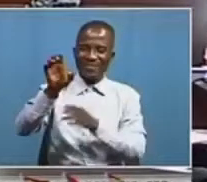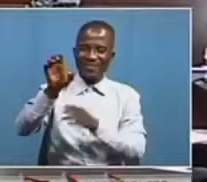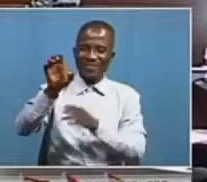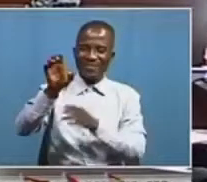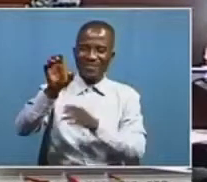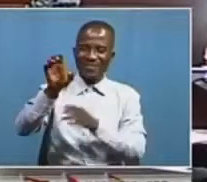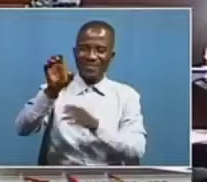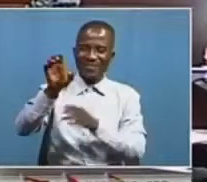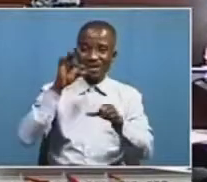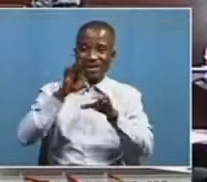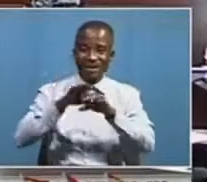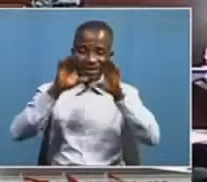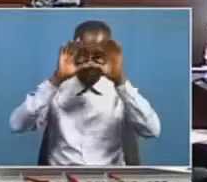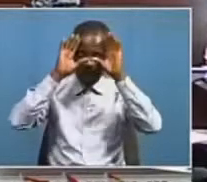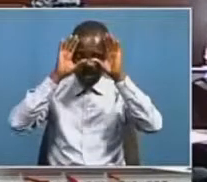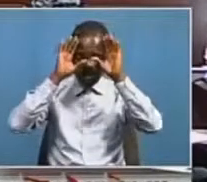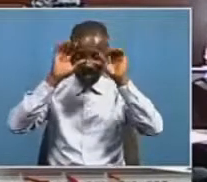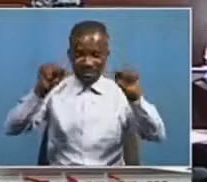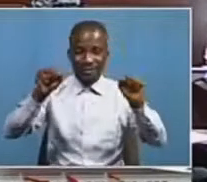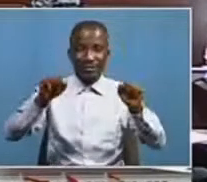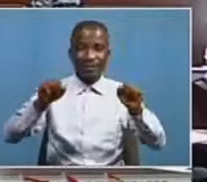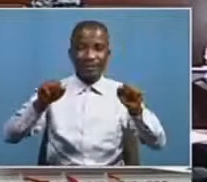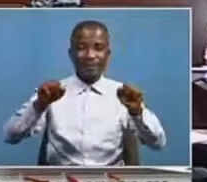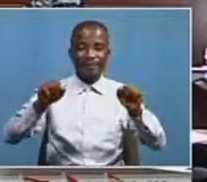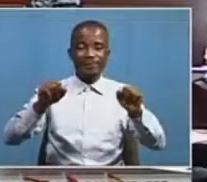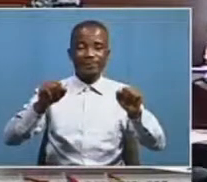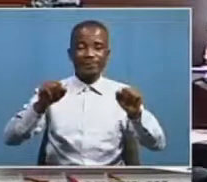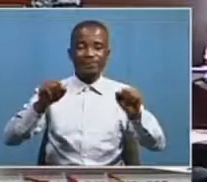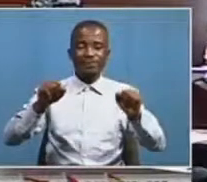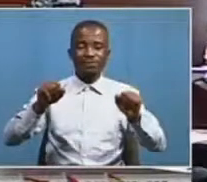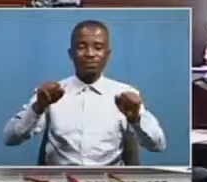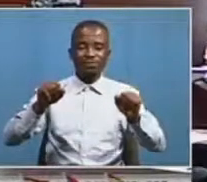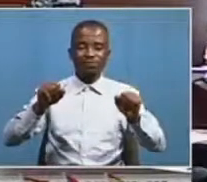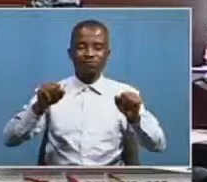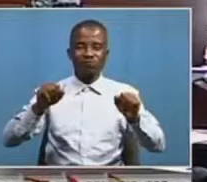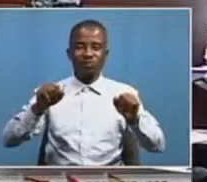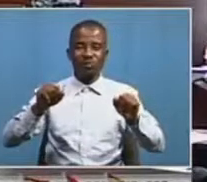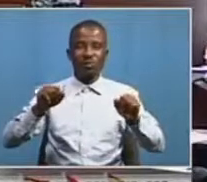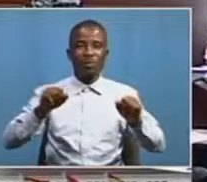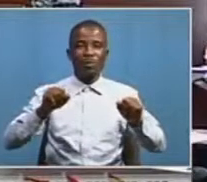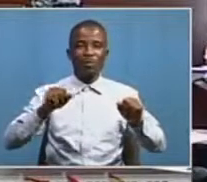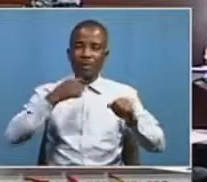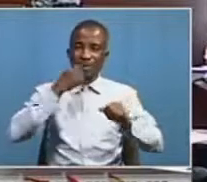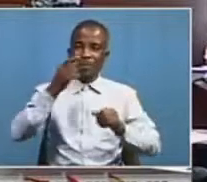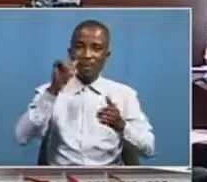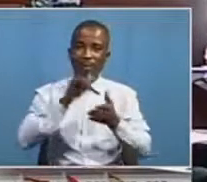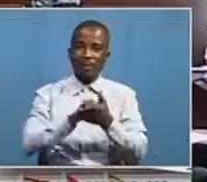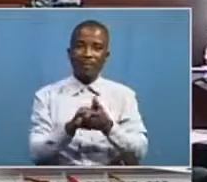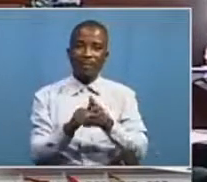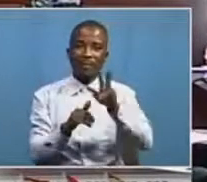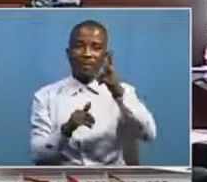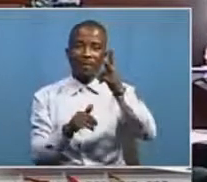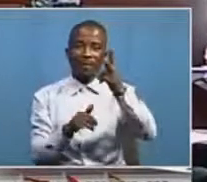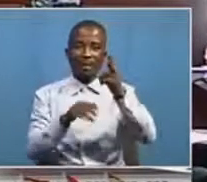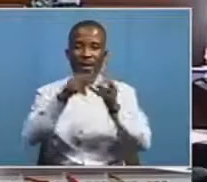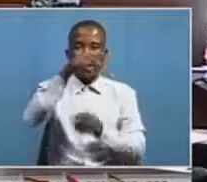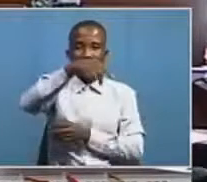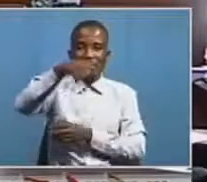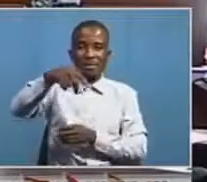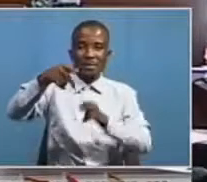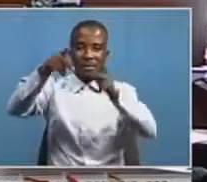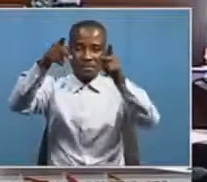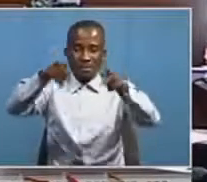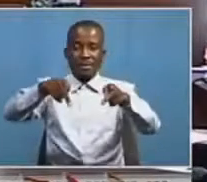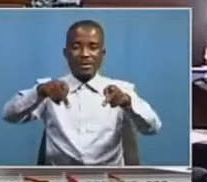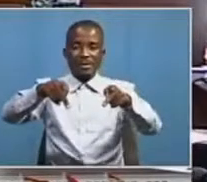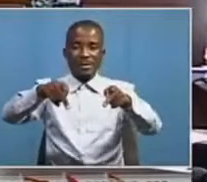first respondent and the returning officer for the presidential election, further said that second respondent of the